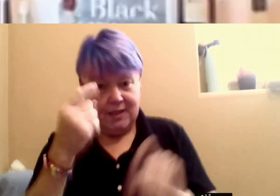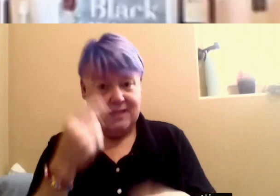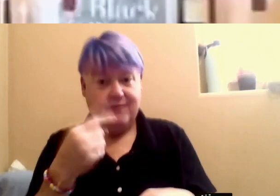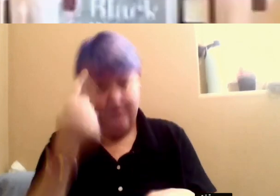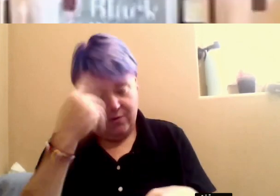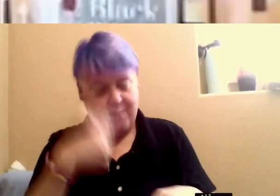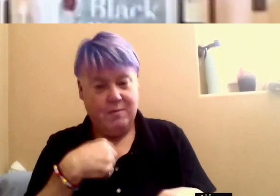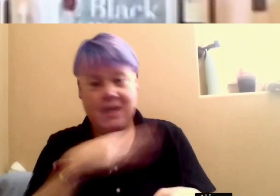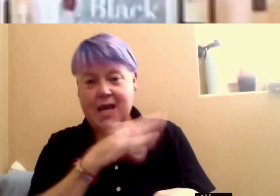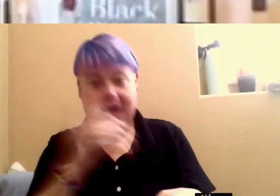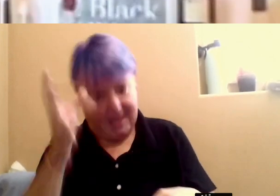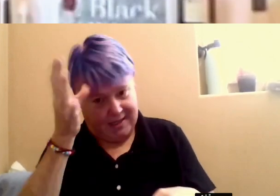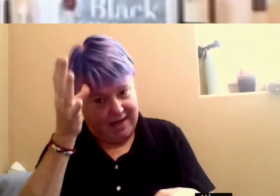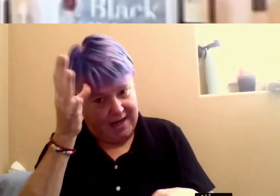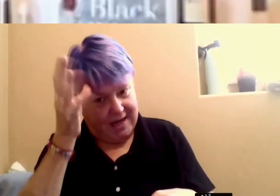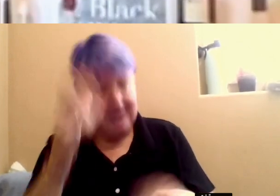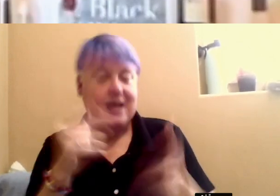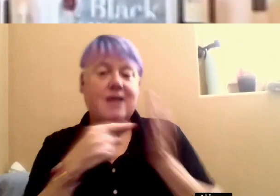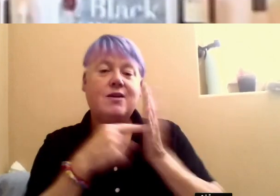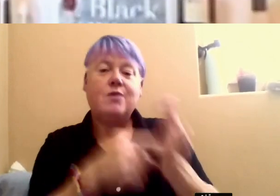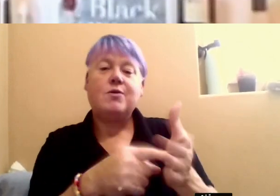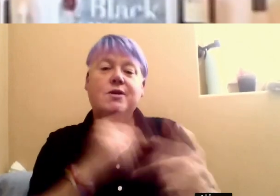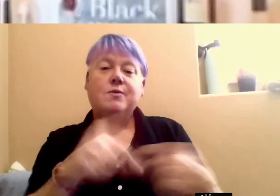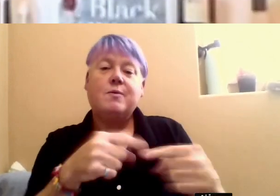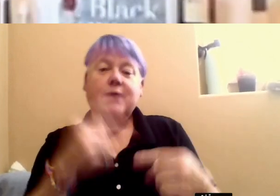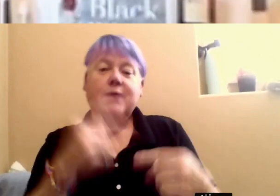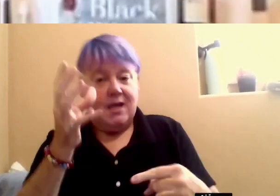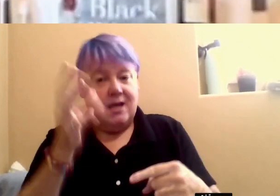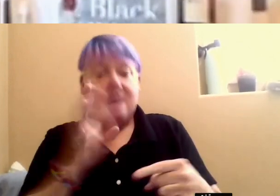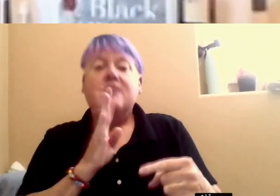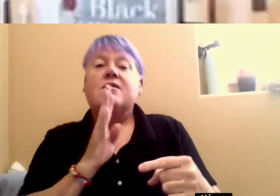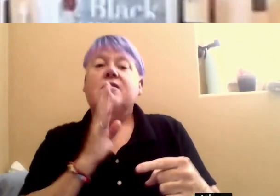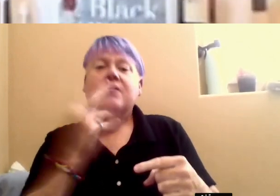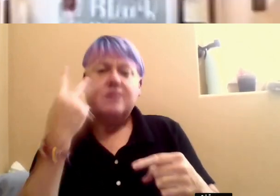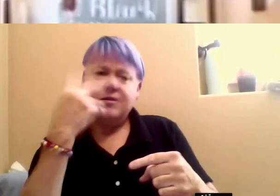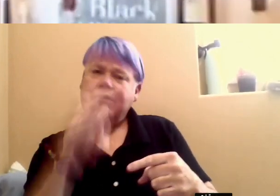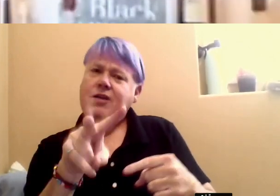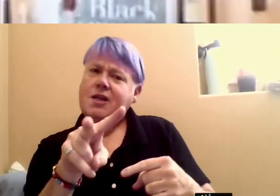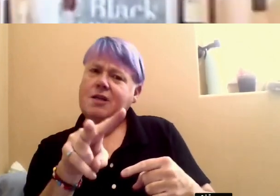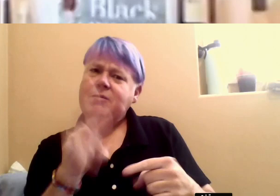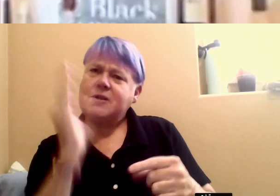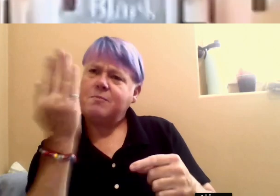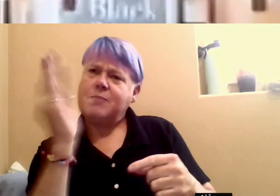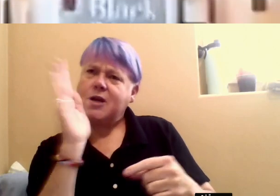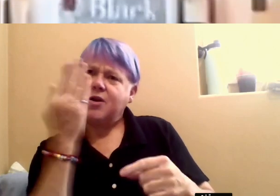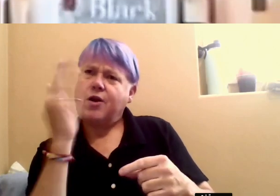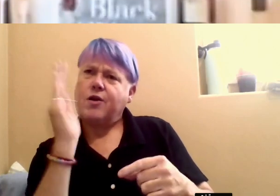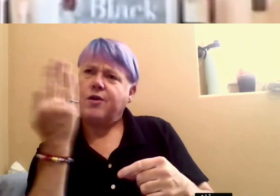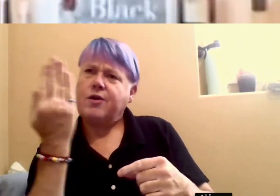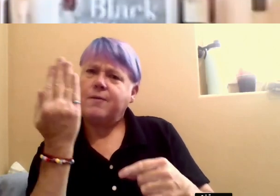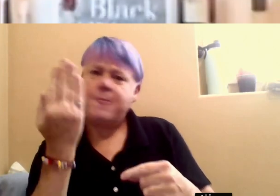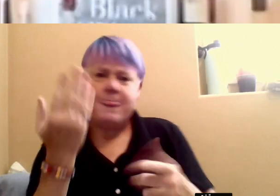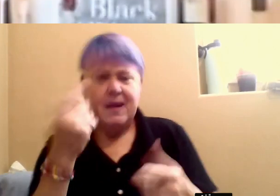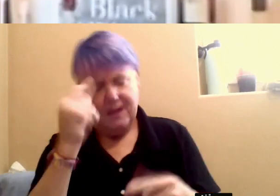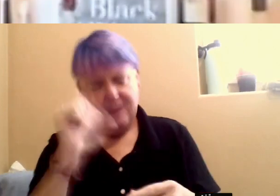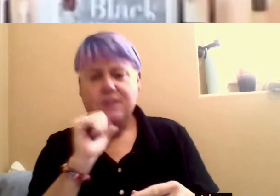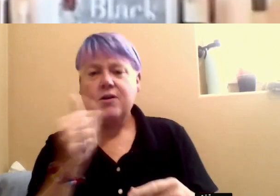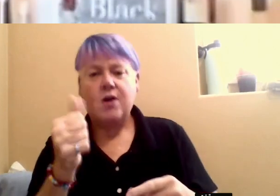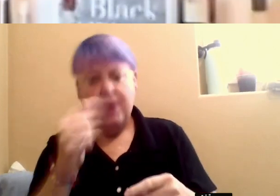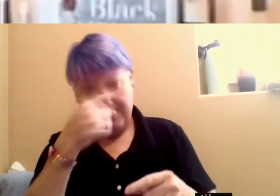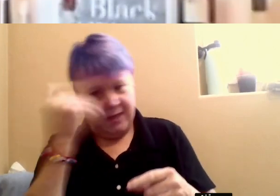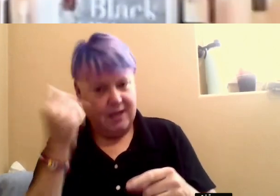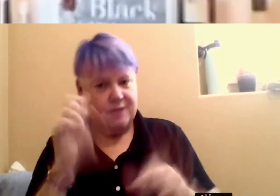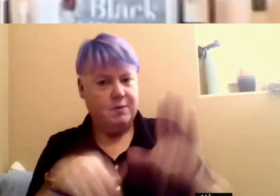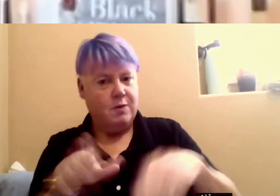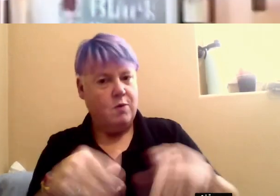this when we talk. Sometimes it feels like looking at him as another sort of mirror altogether, not just because we walk the same or